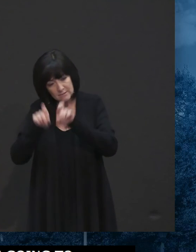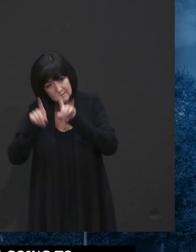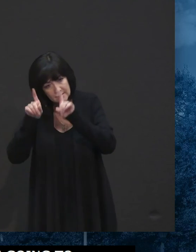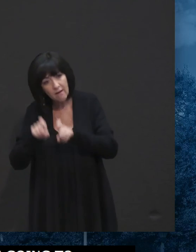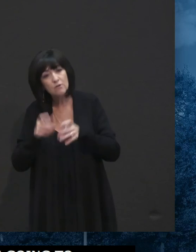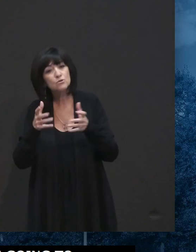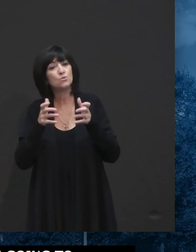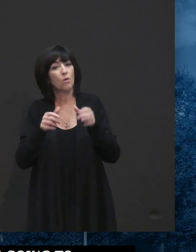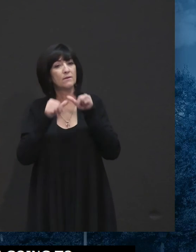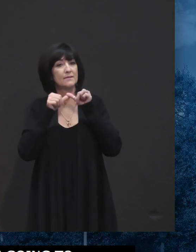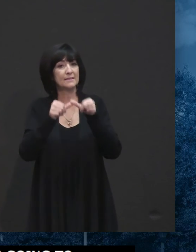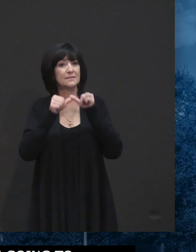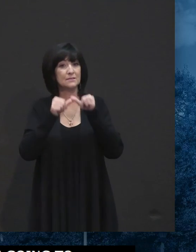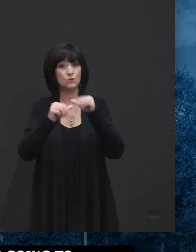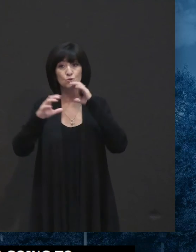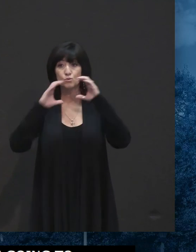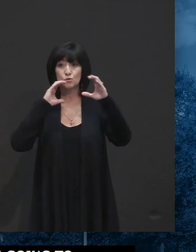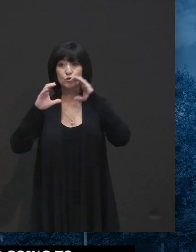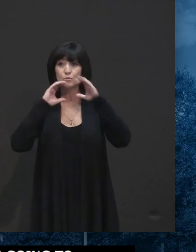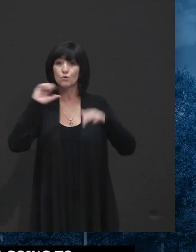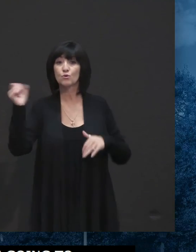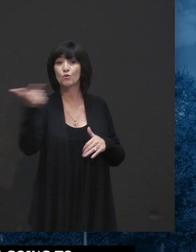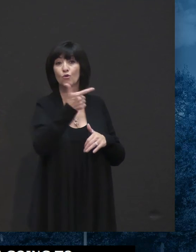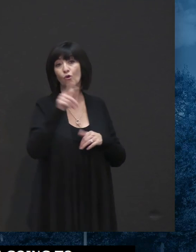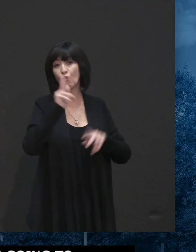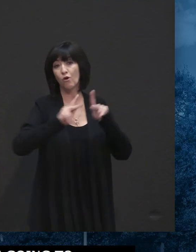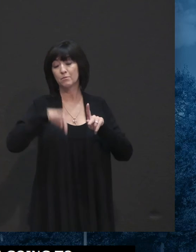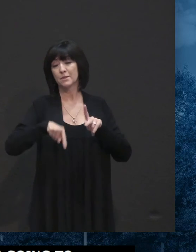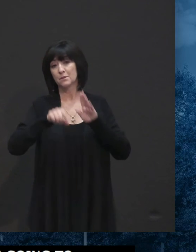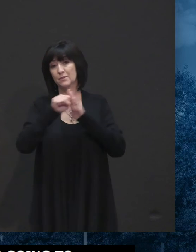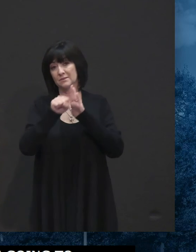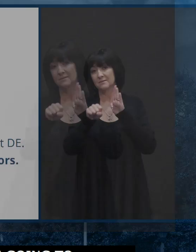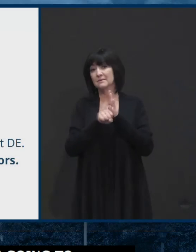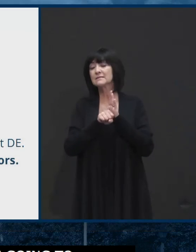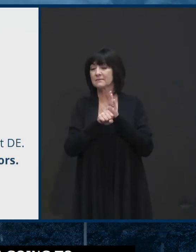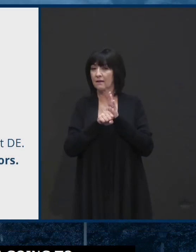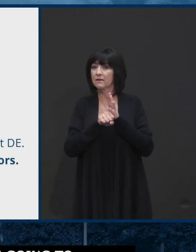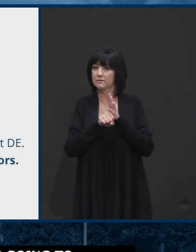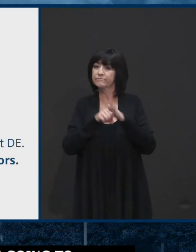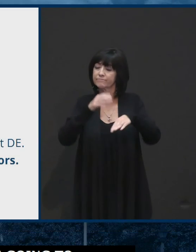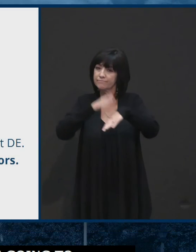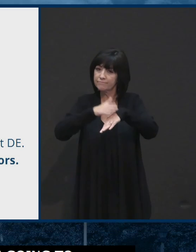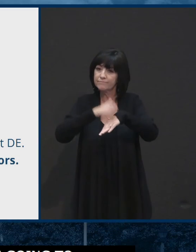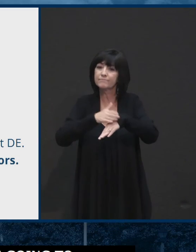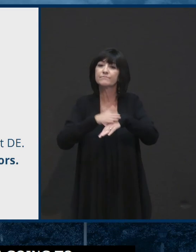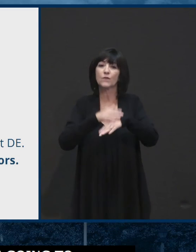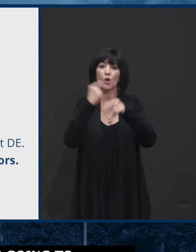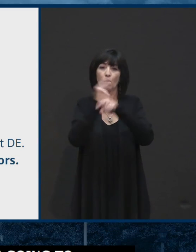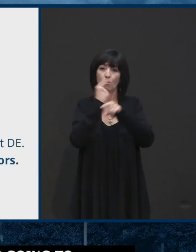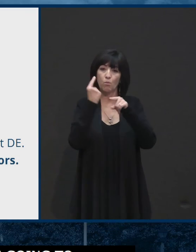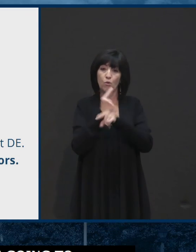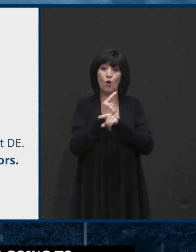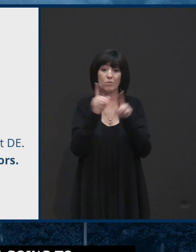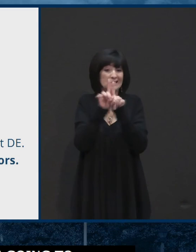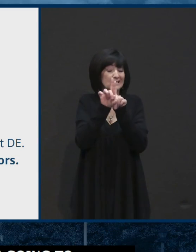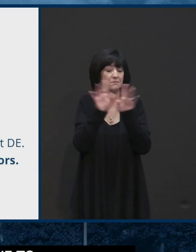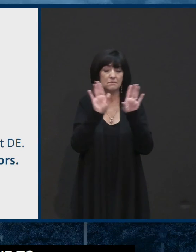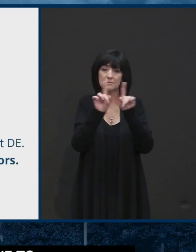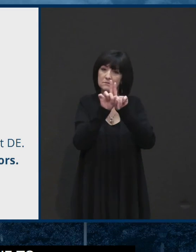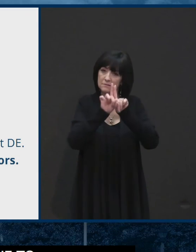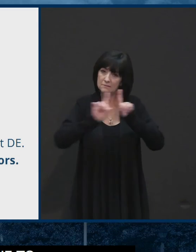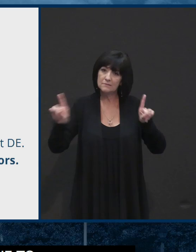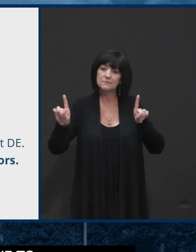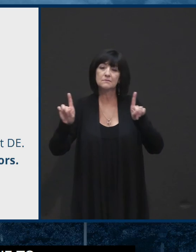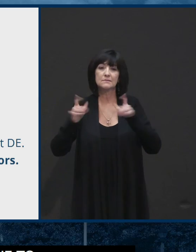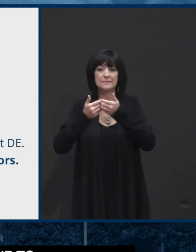the state to wear a mask, to keep appropriate social distance, to wash your hands appropriately, to get tested. Lots